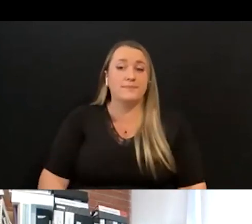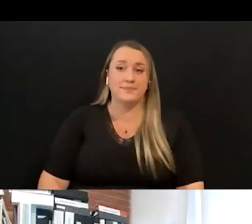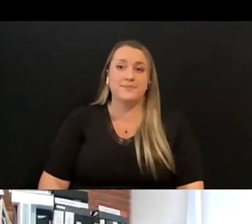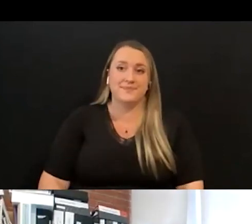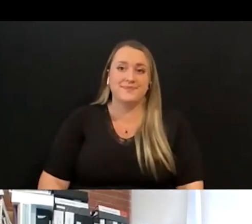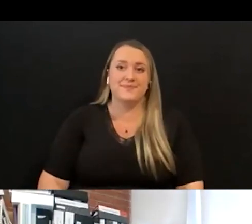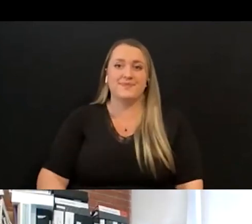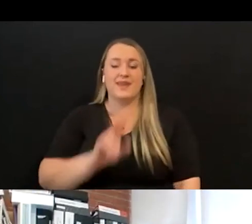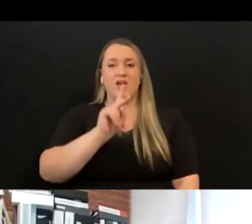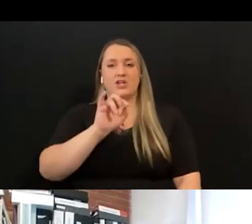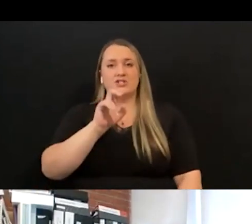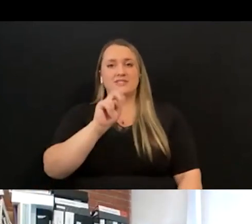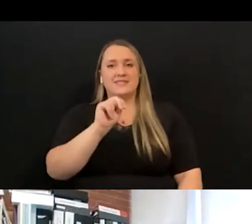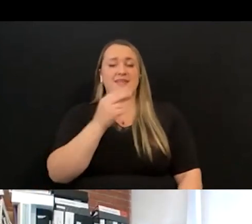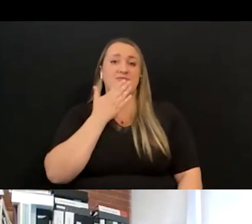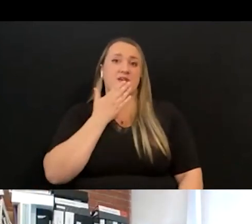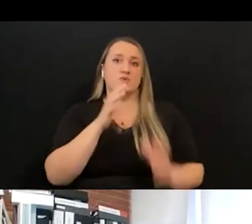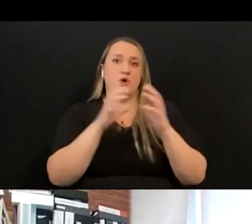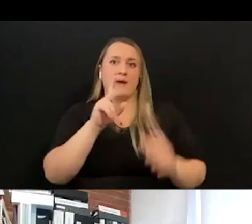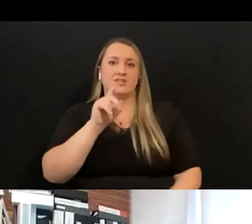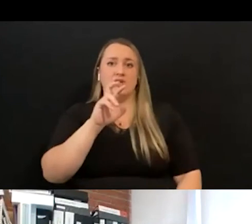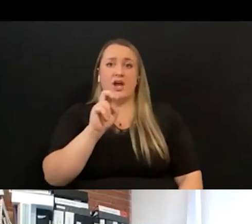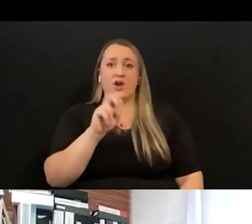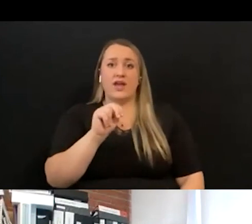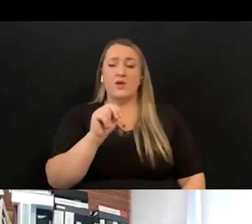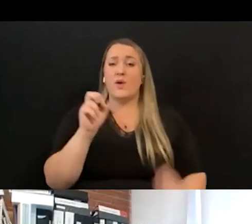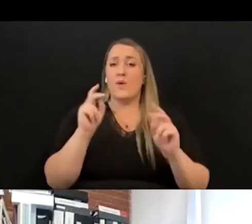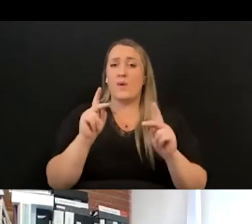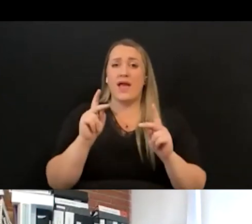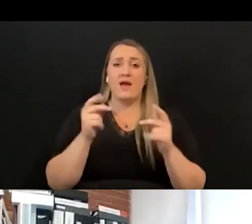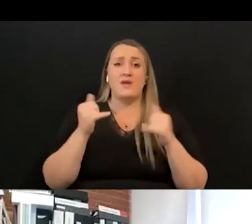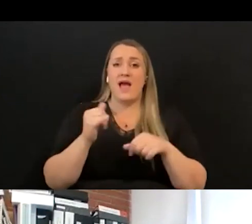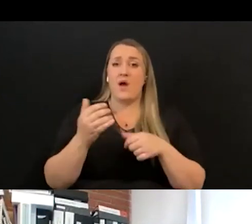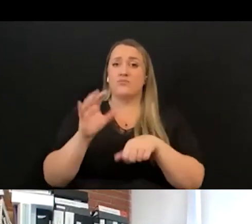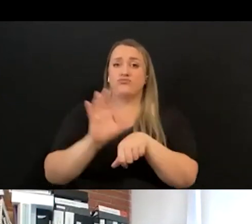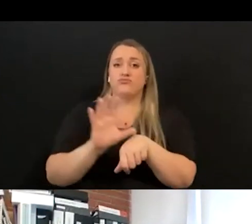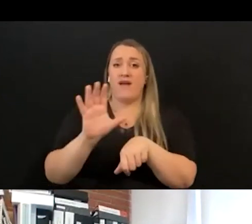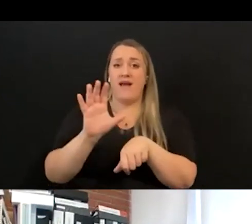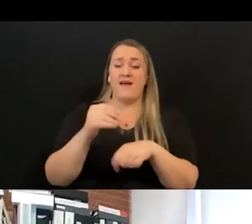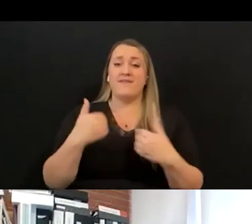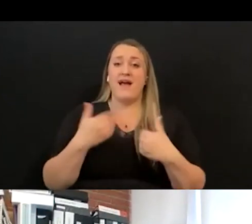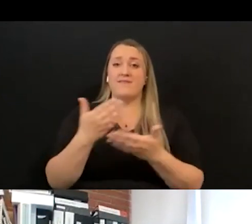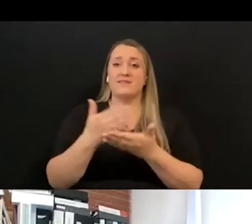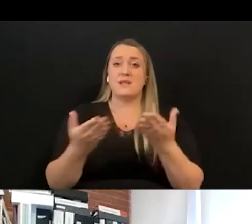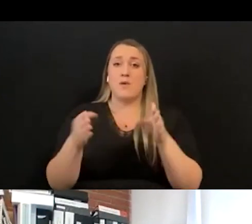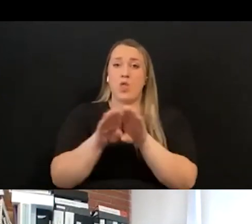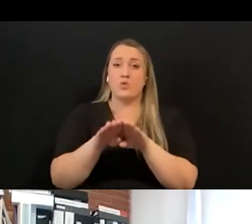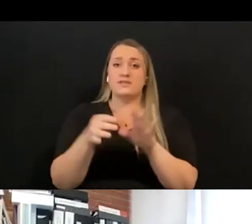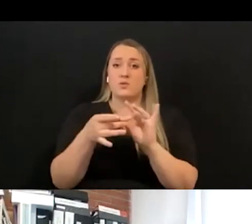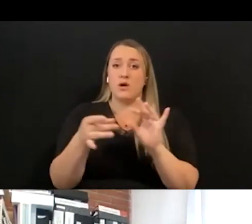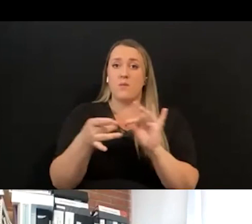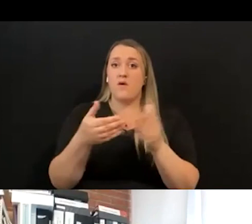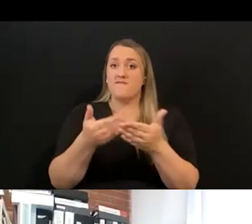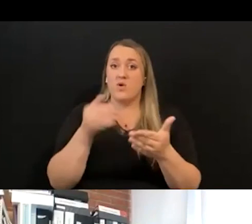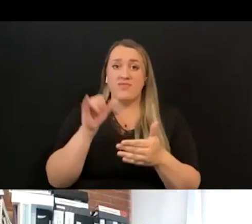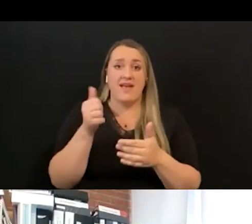Lovely. Thank you so much, Karen. Okay, well, we're just coming on to 5 o'clock now, so I have some closing remarks. But before that, was there